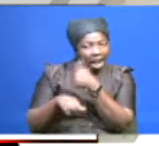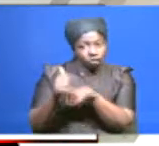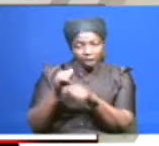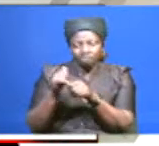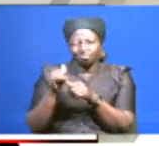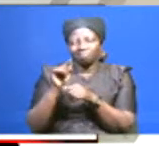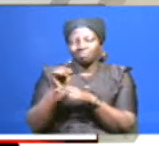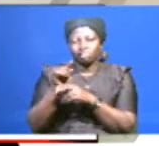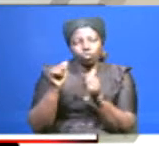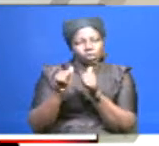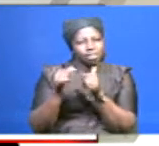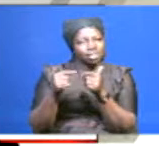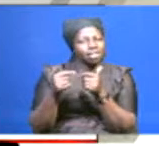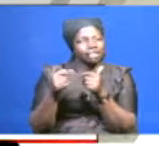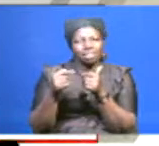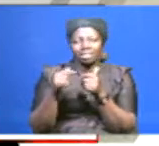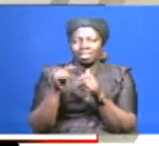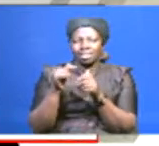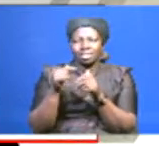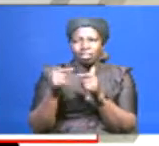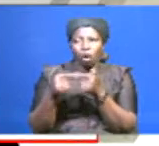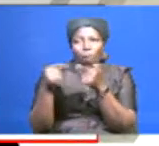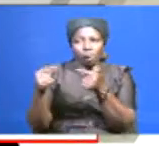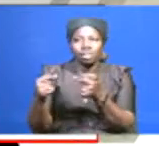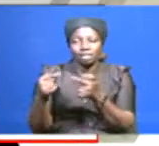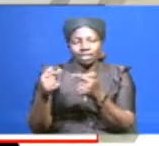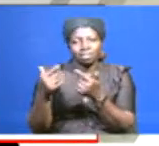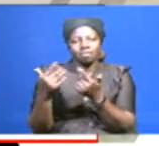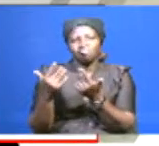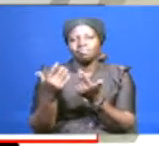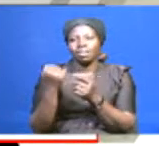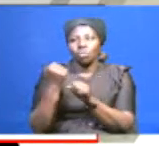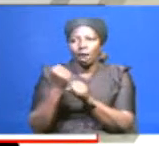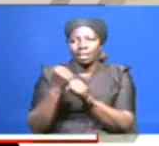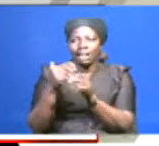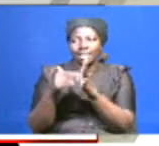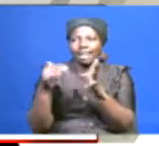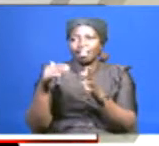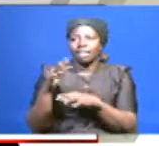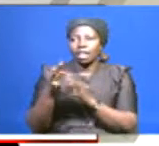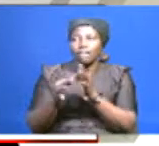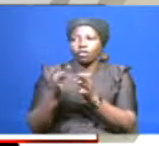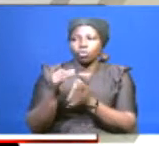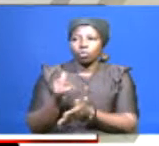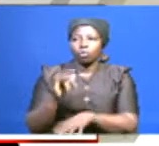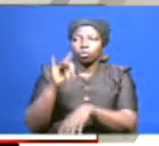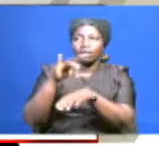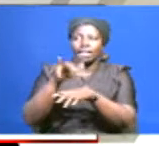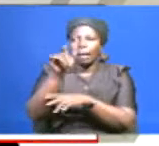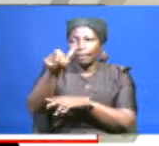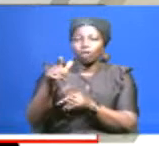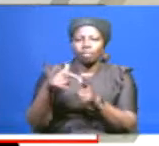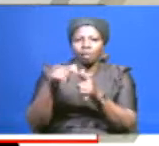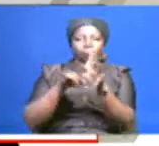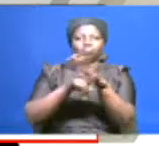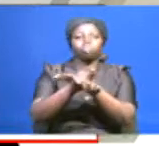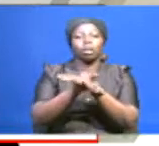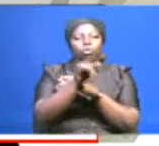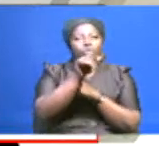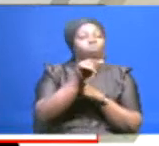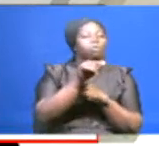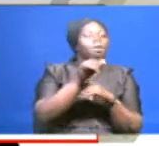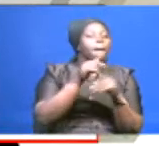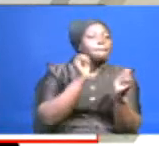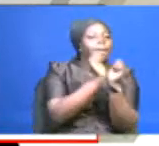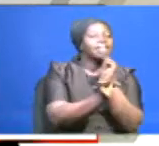if you tackle somebody inside the box in a football game and he goes on to score a penalty, do you punish the person who was tackled